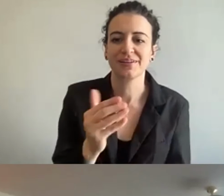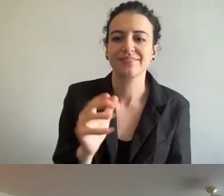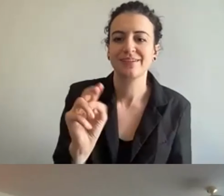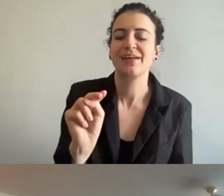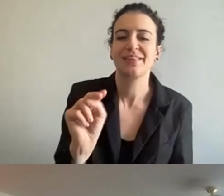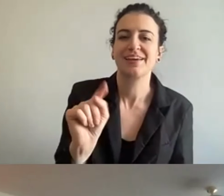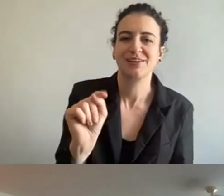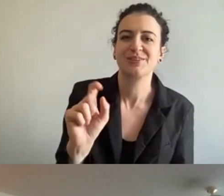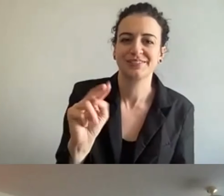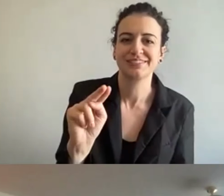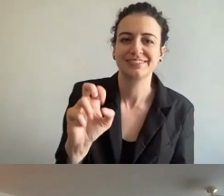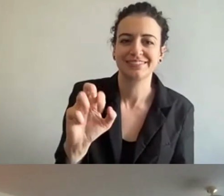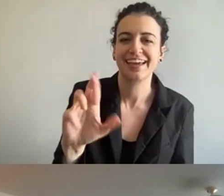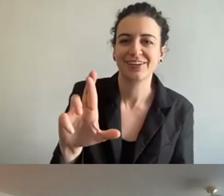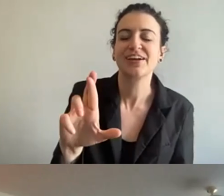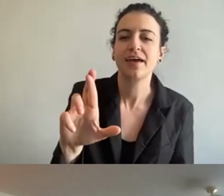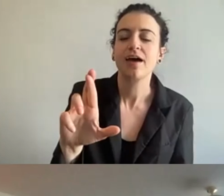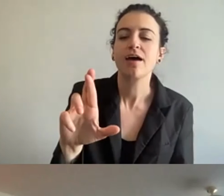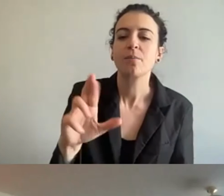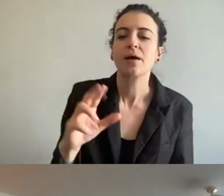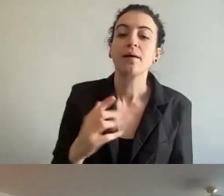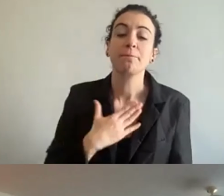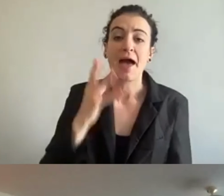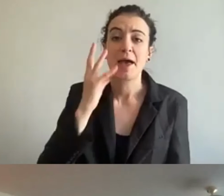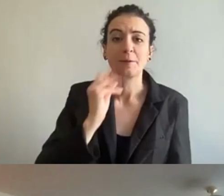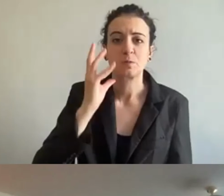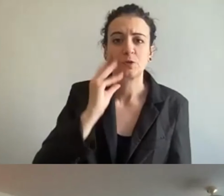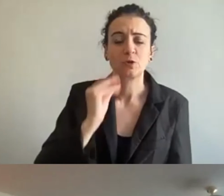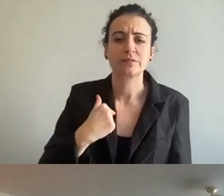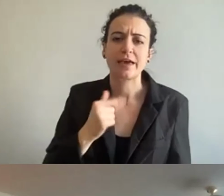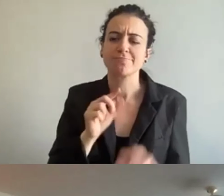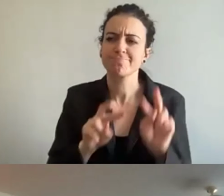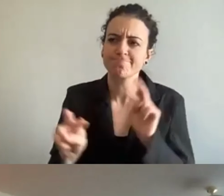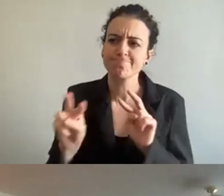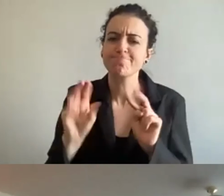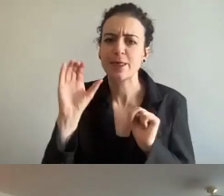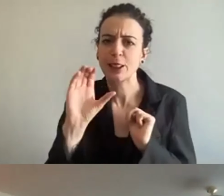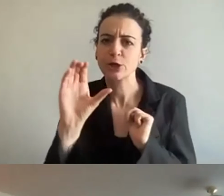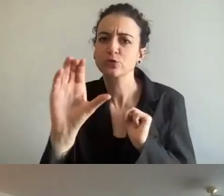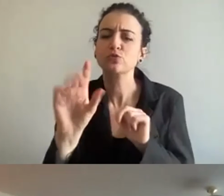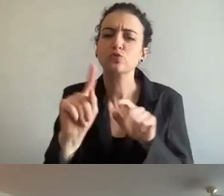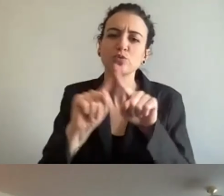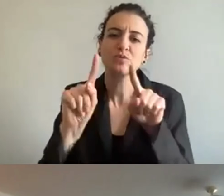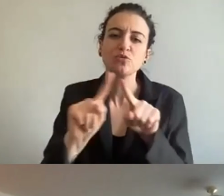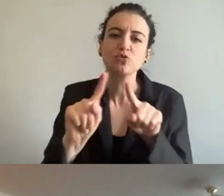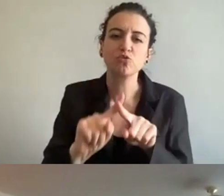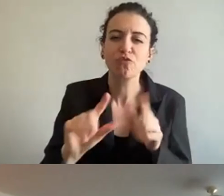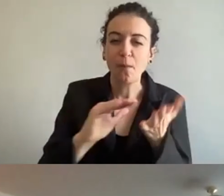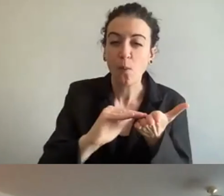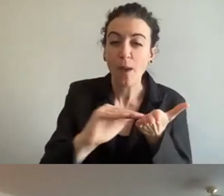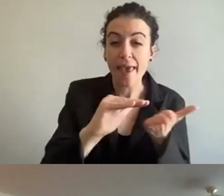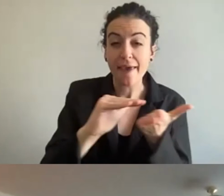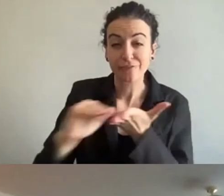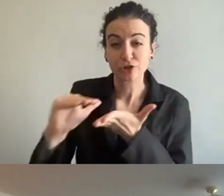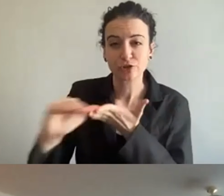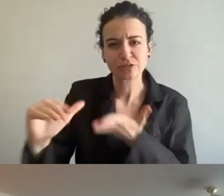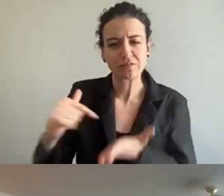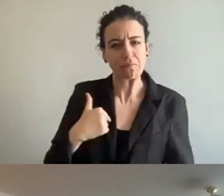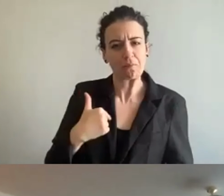I've looked into like the different waivers, like other than the one that I